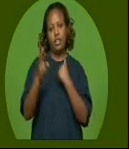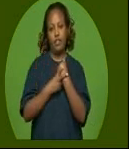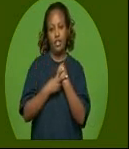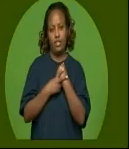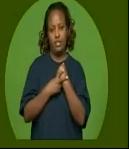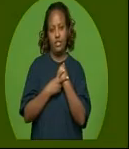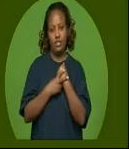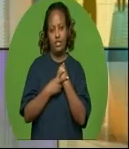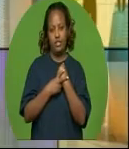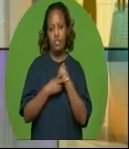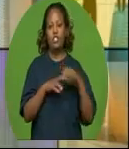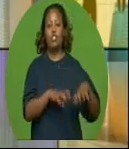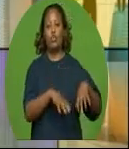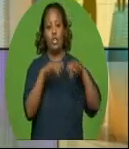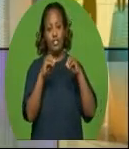dissaving.